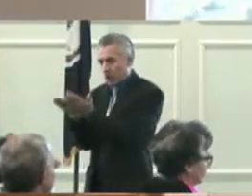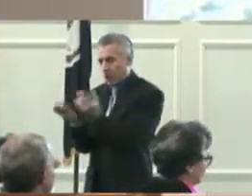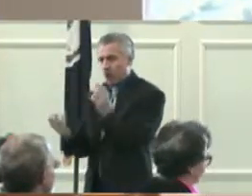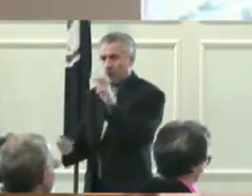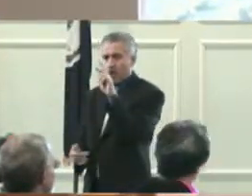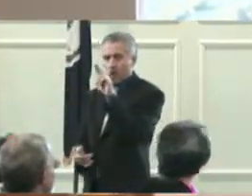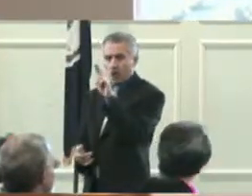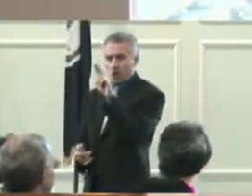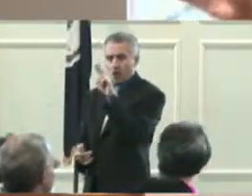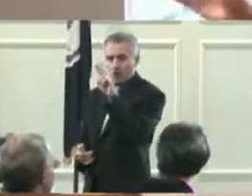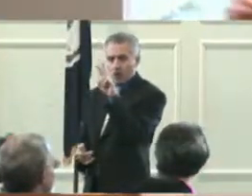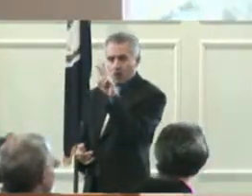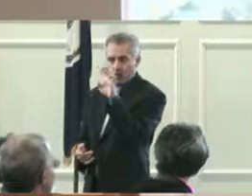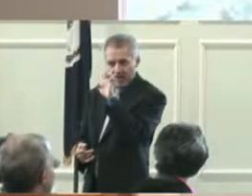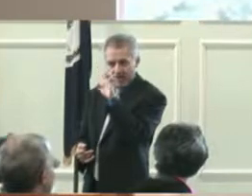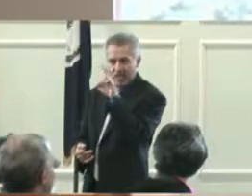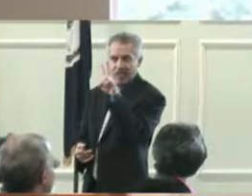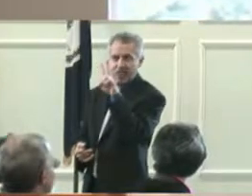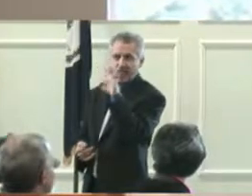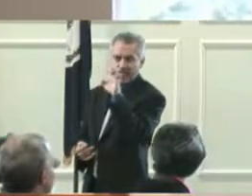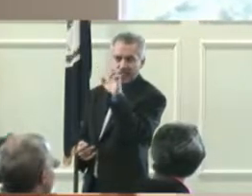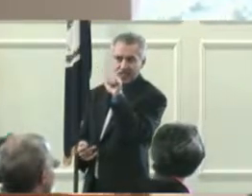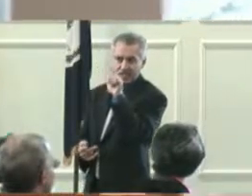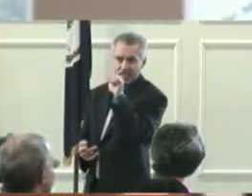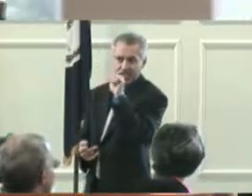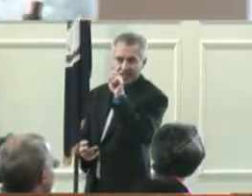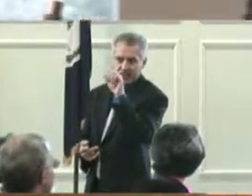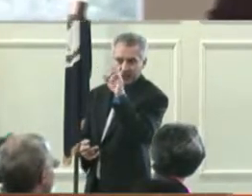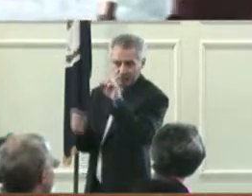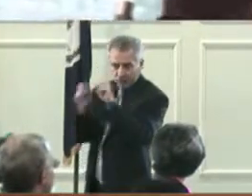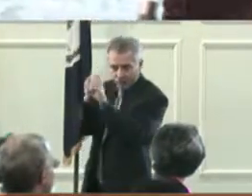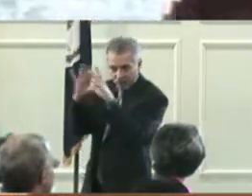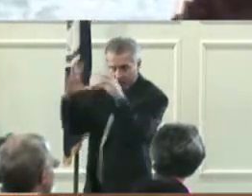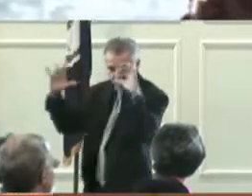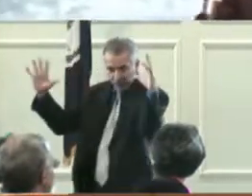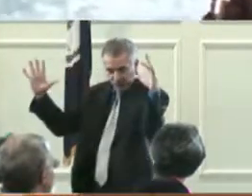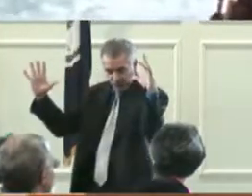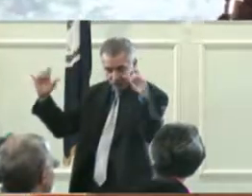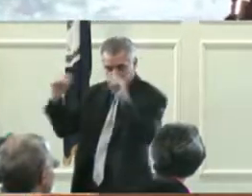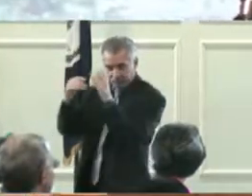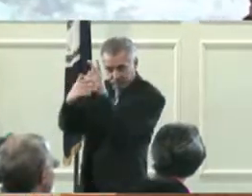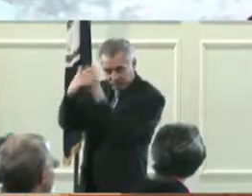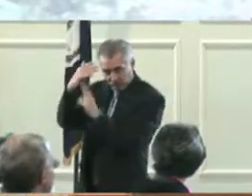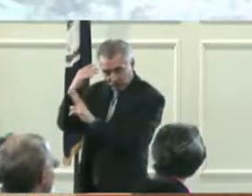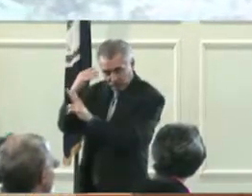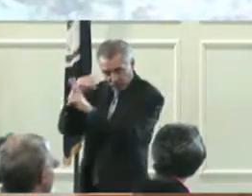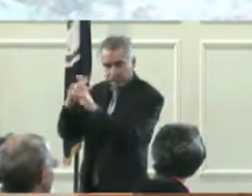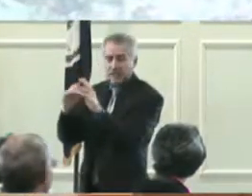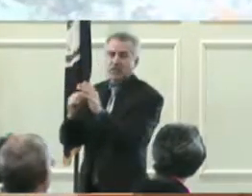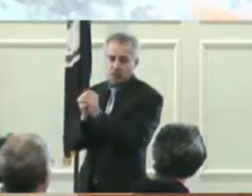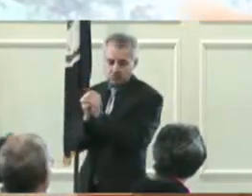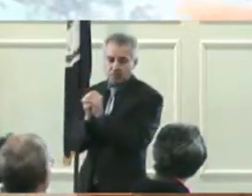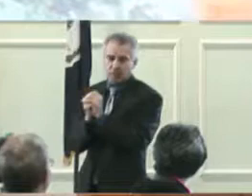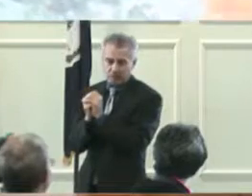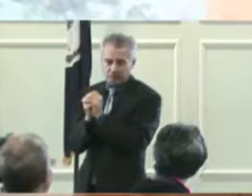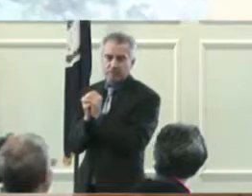you once again. We will now continue with our program. And we are going to do